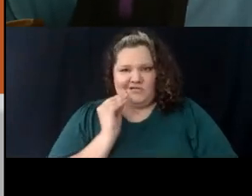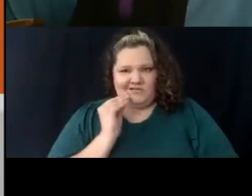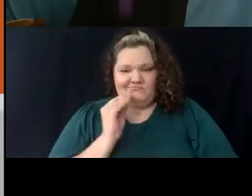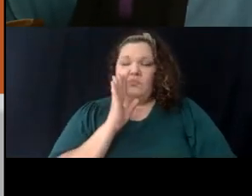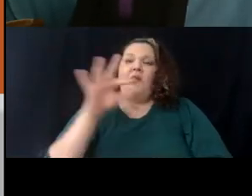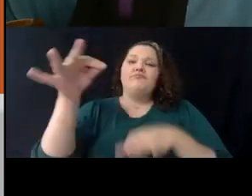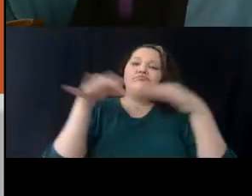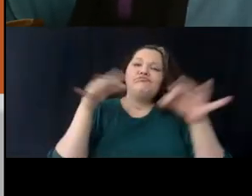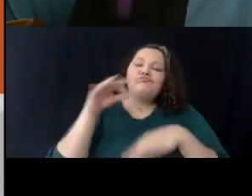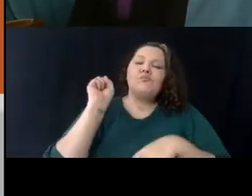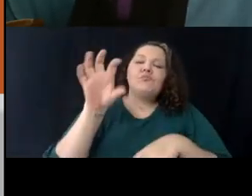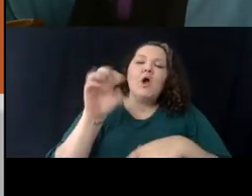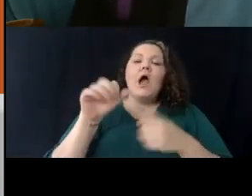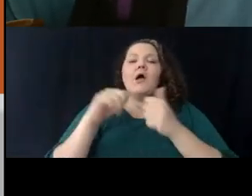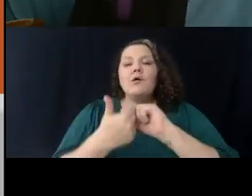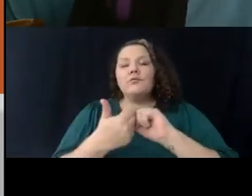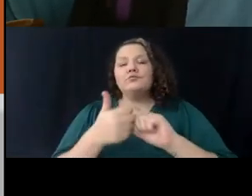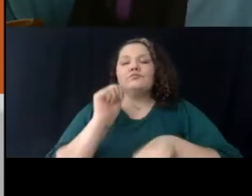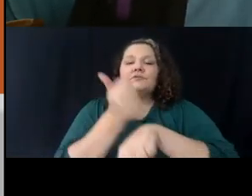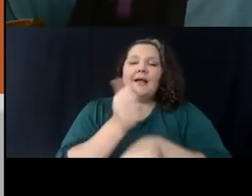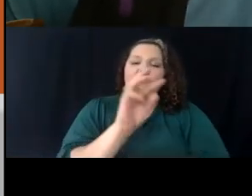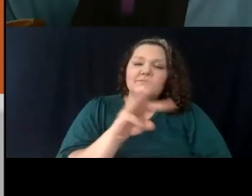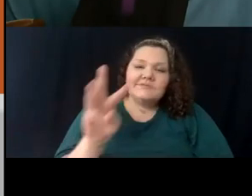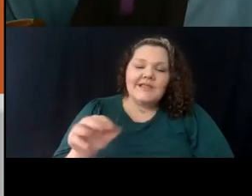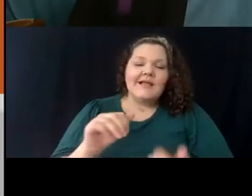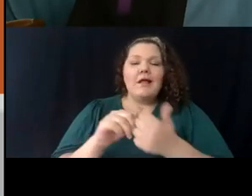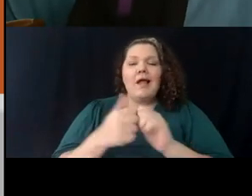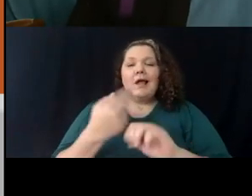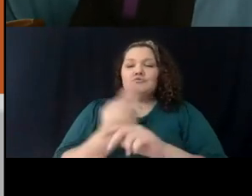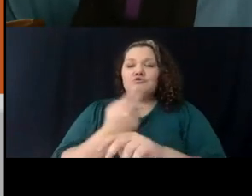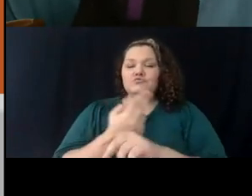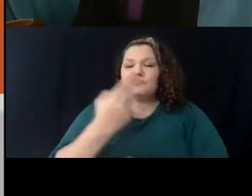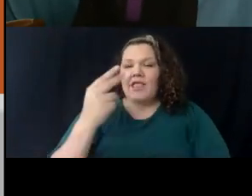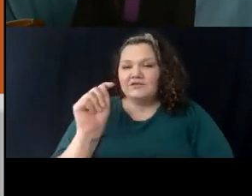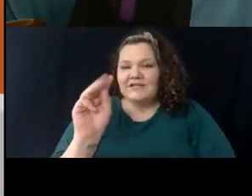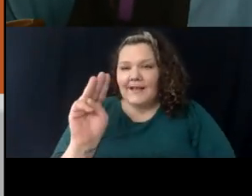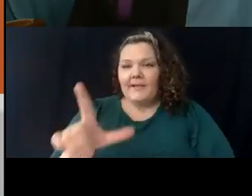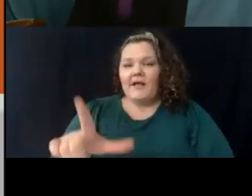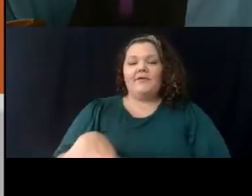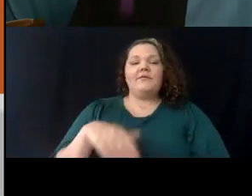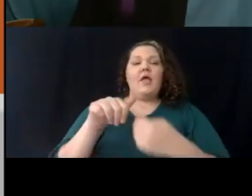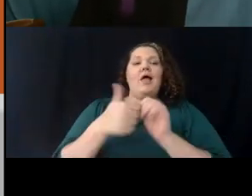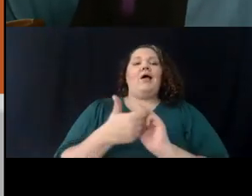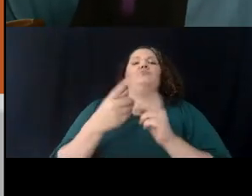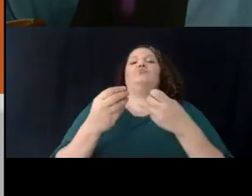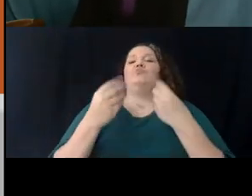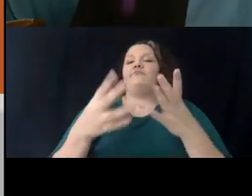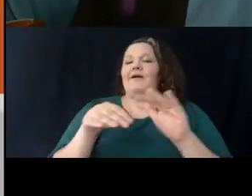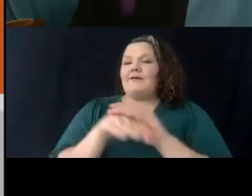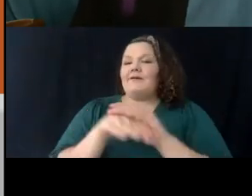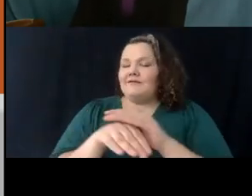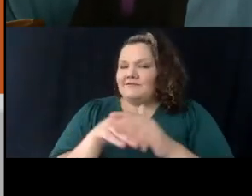practices for creating online content and ensuring that it's accessible to the most amount of people. It talks